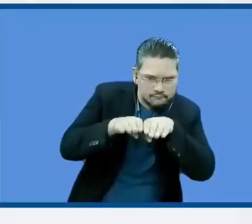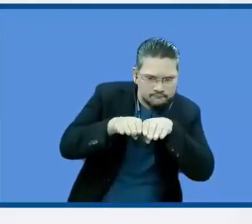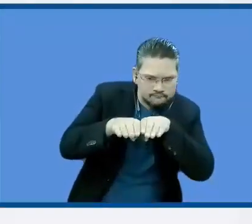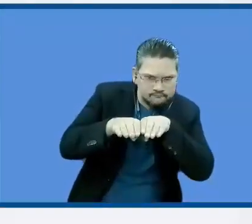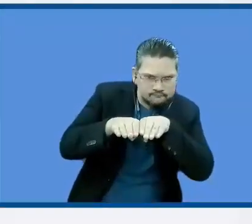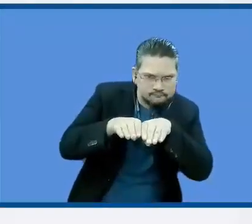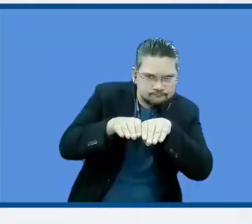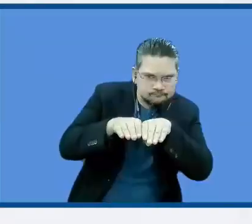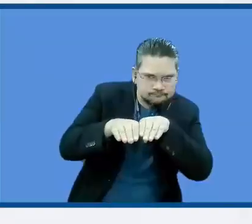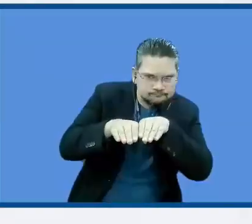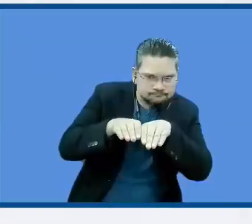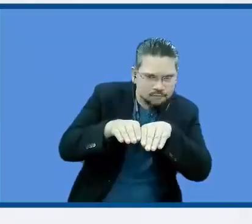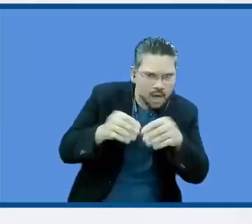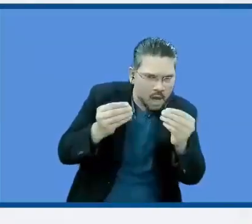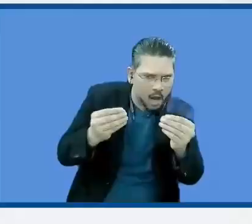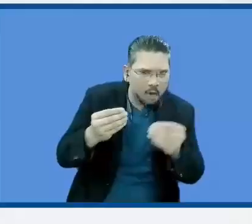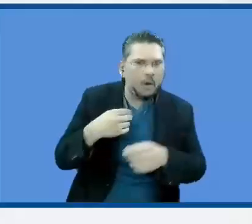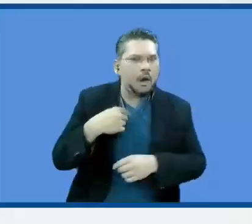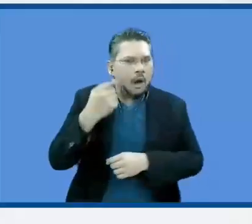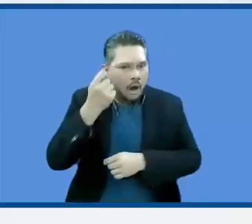time, having